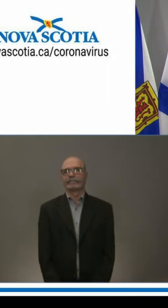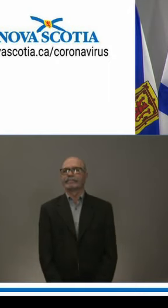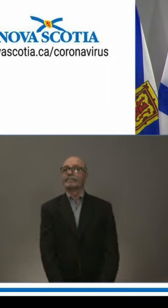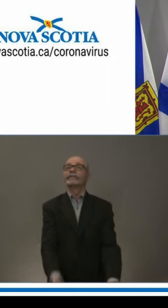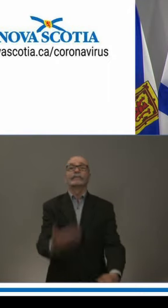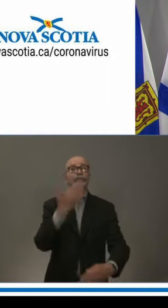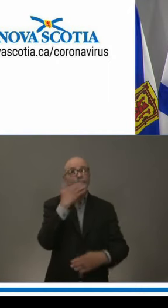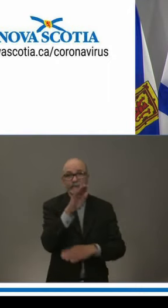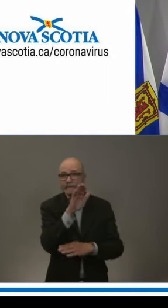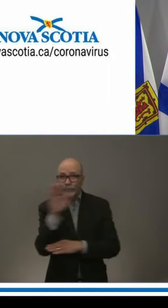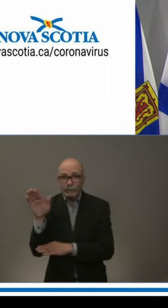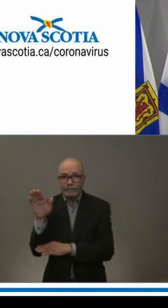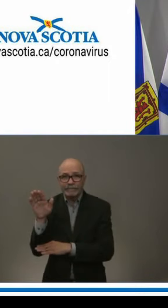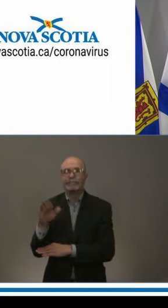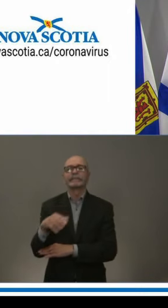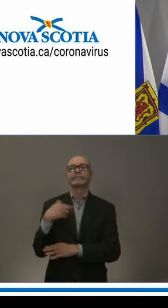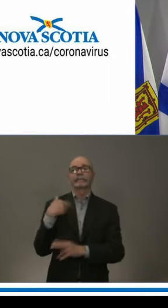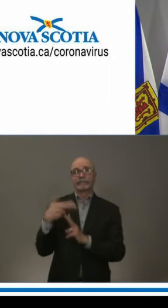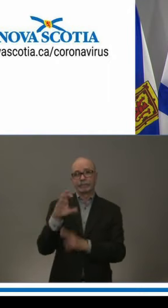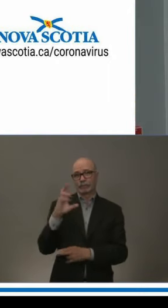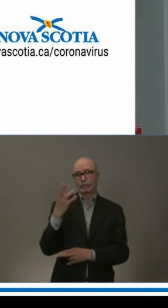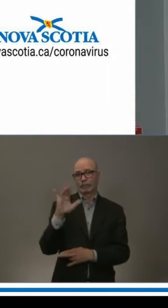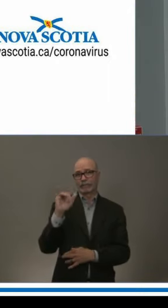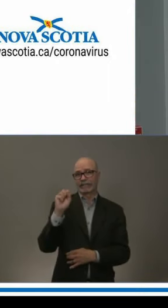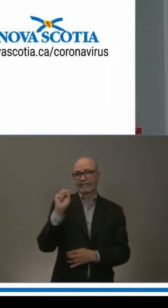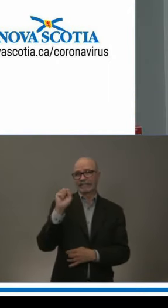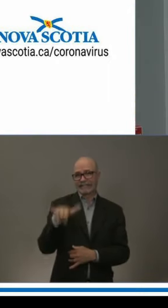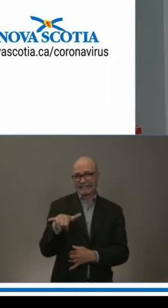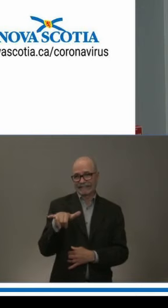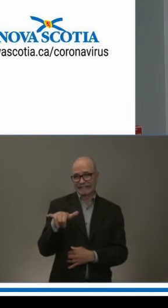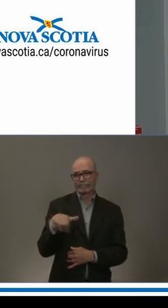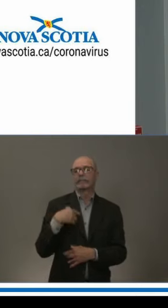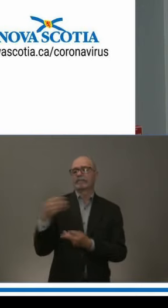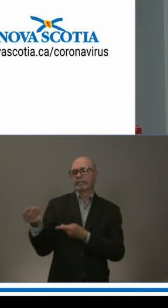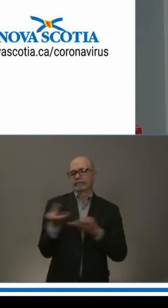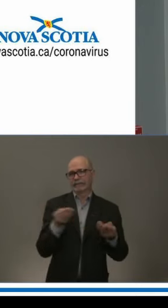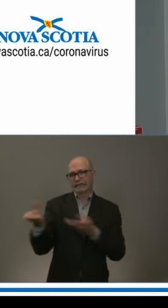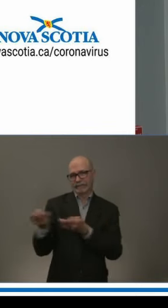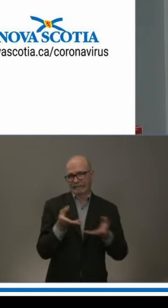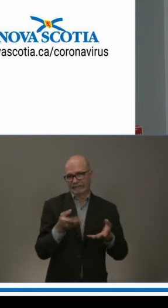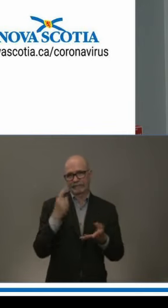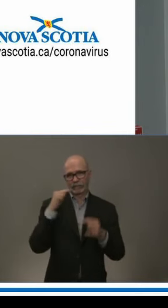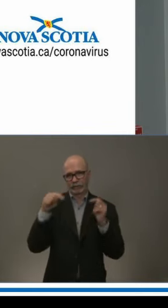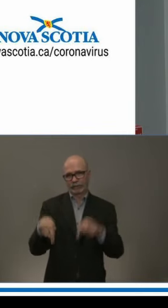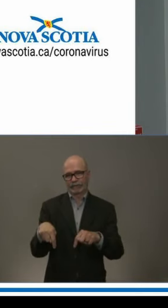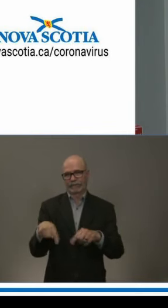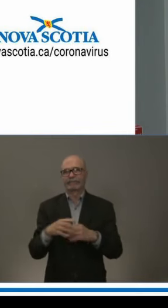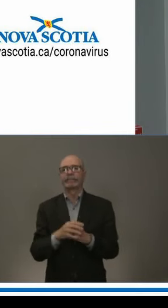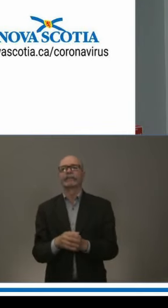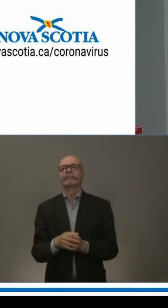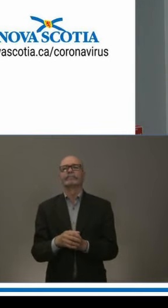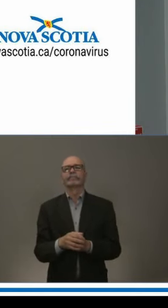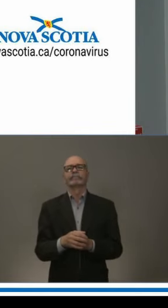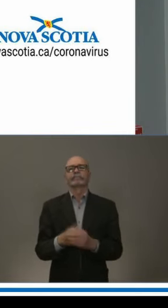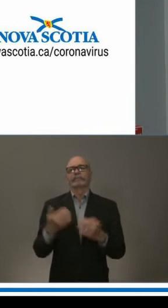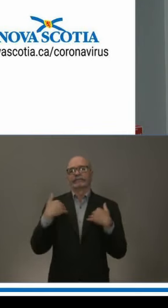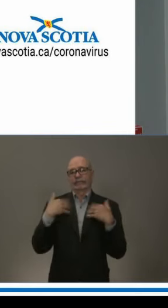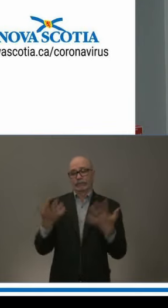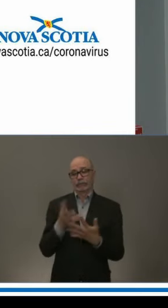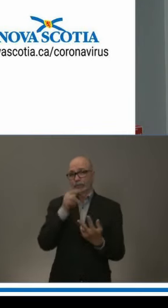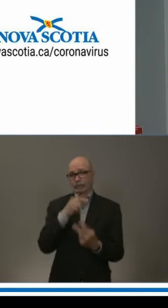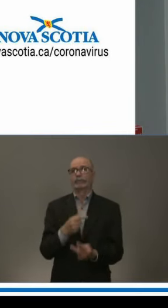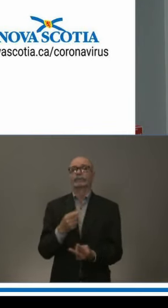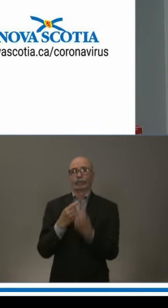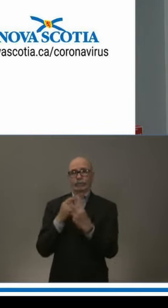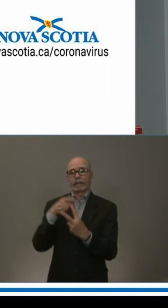Good afternoon. My name is Chrissy Matheson, and I'll be your moderator for today's press conference. Before we begin, I'd like to introduce Premier Stephen McNeil and our Chief